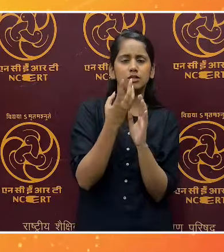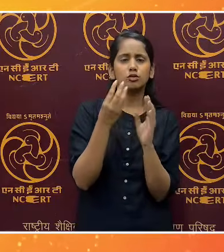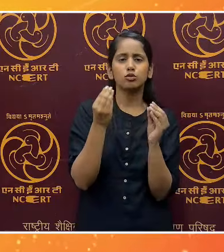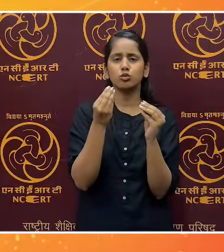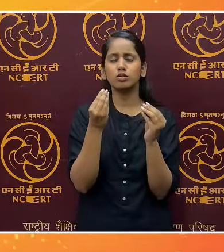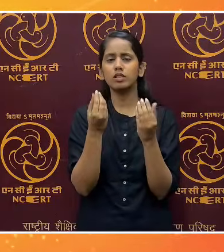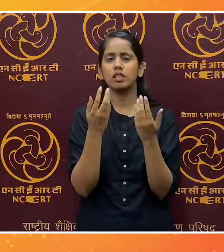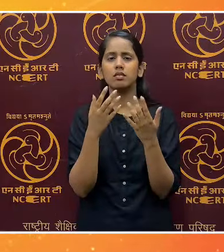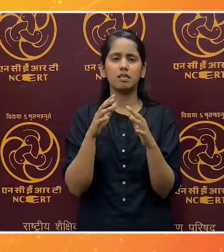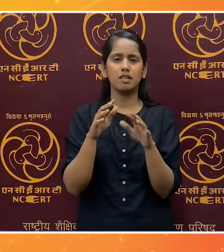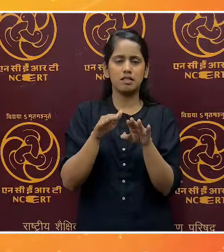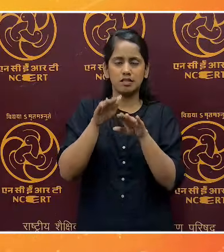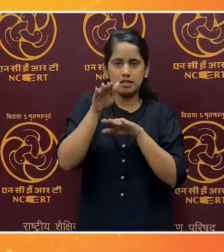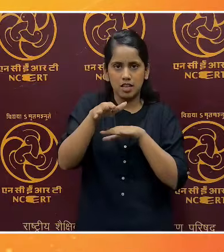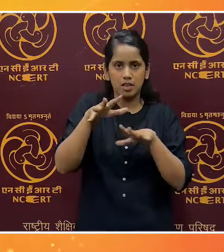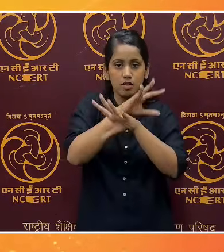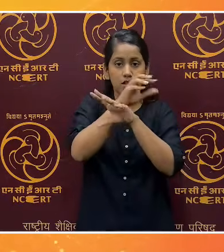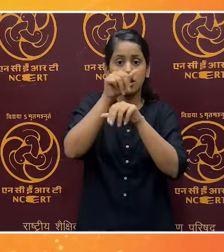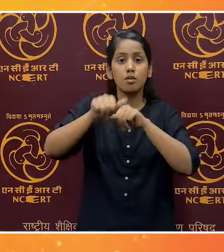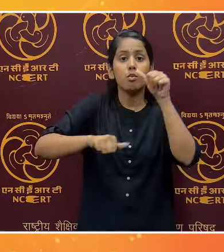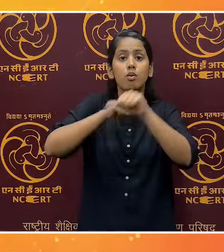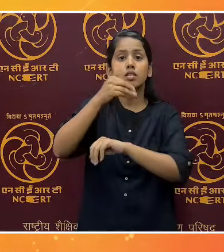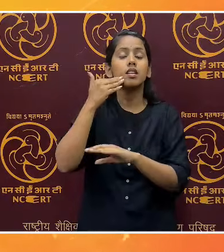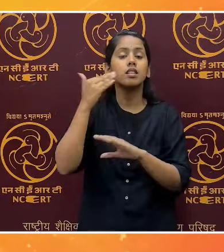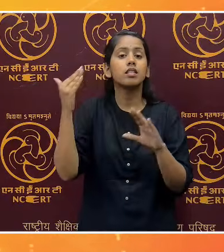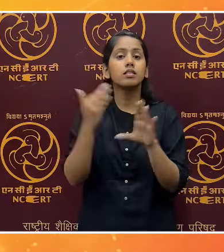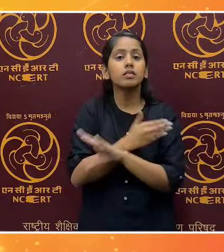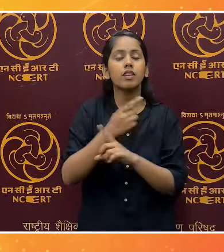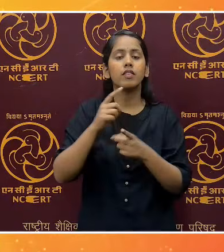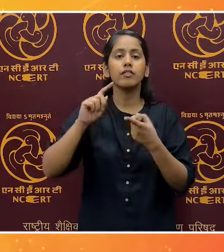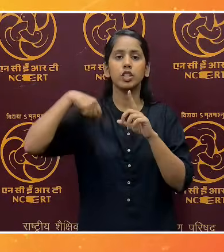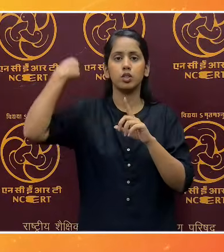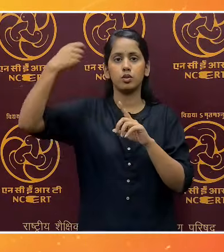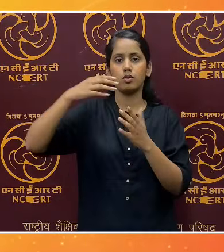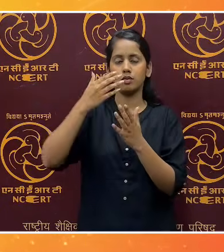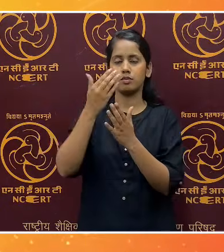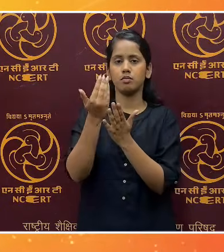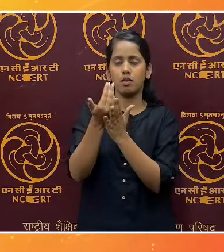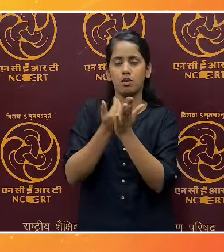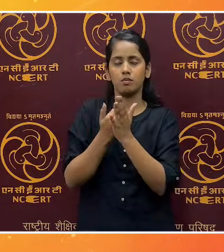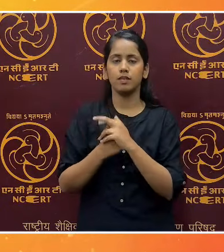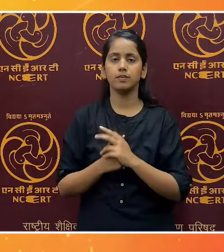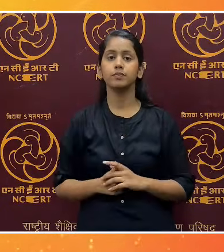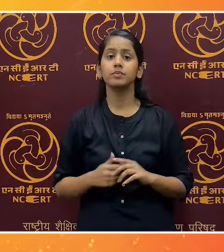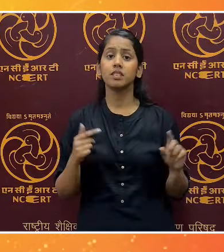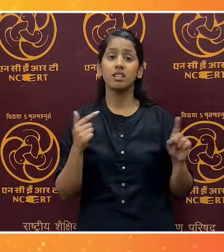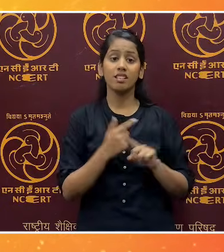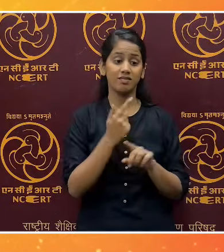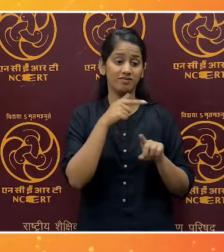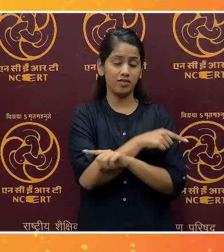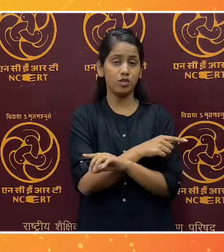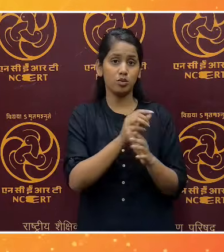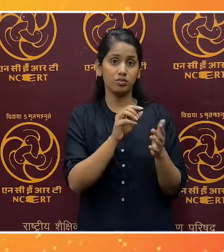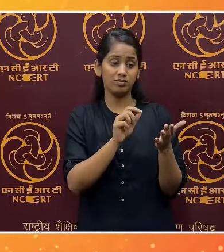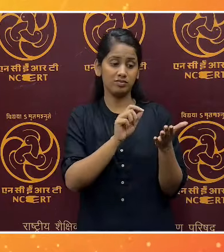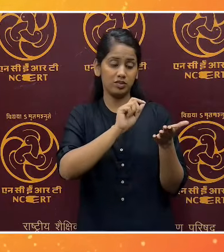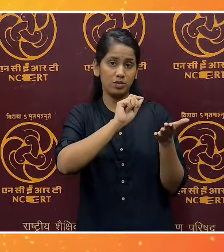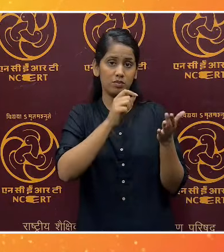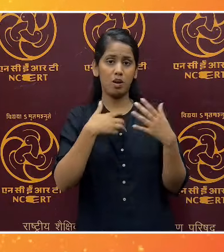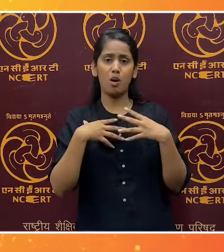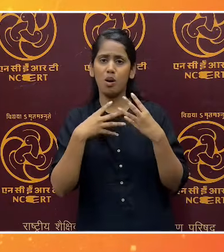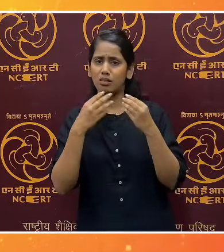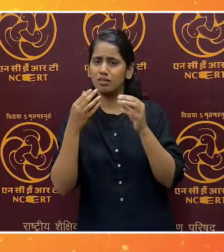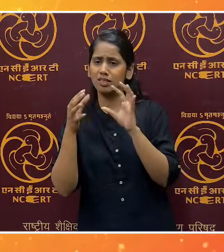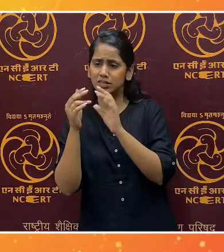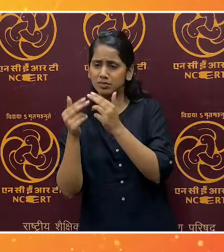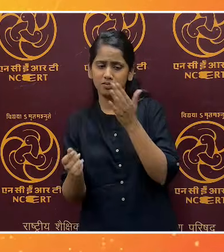are involved during the process of the development of the video program. So based on the script, I